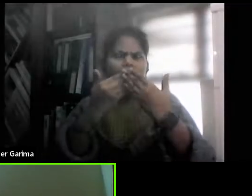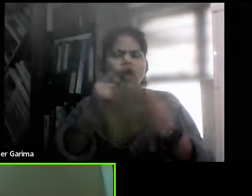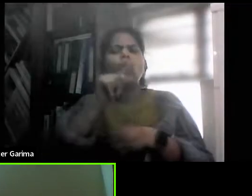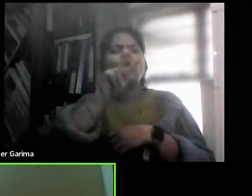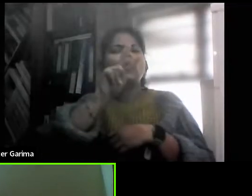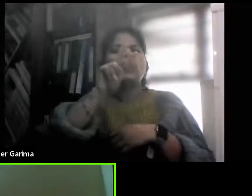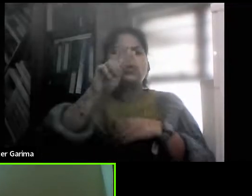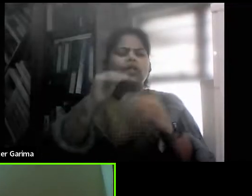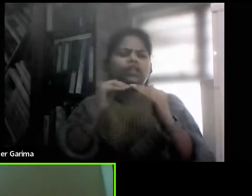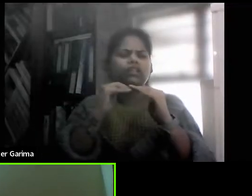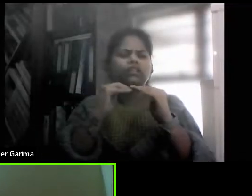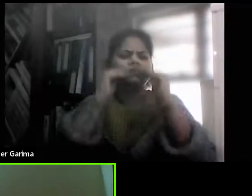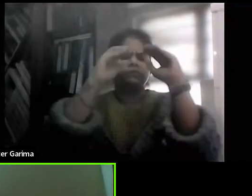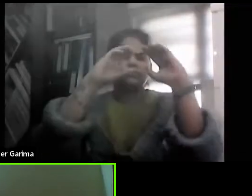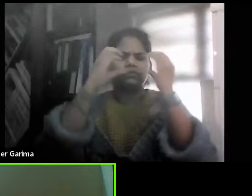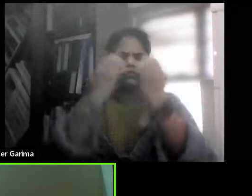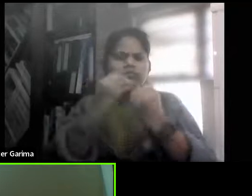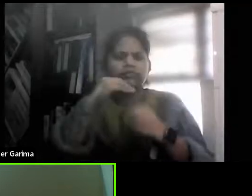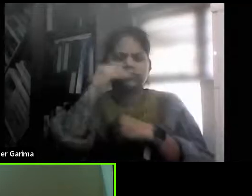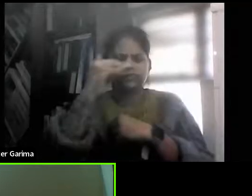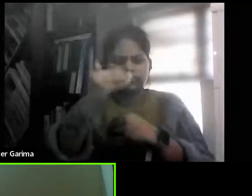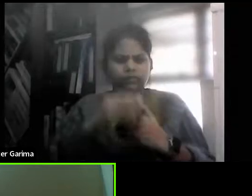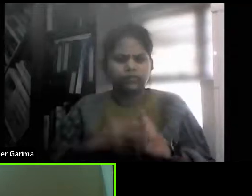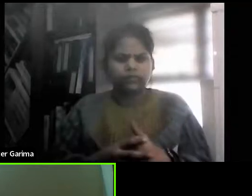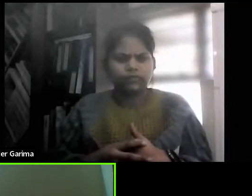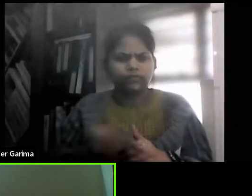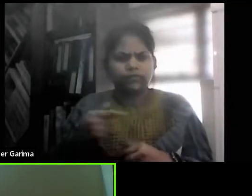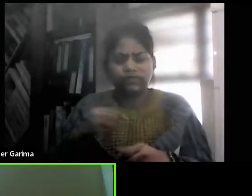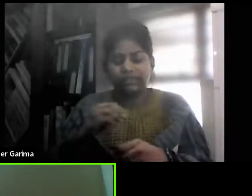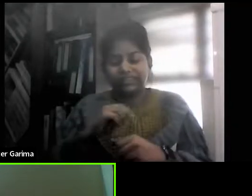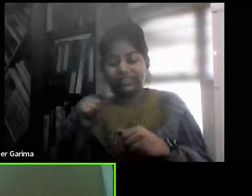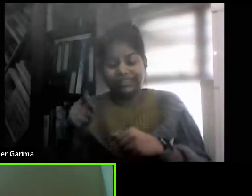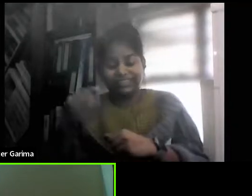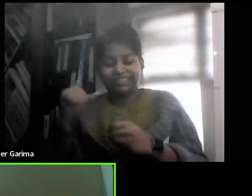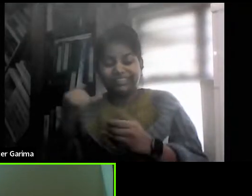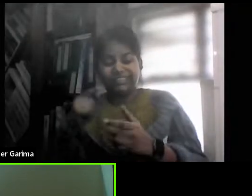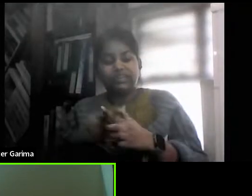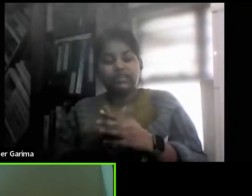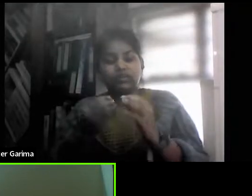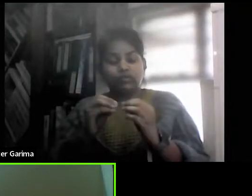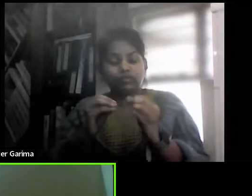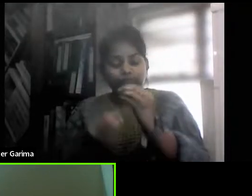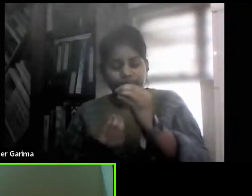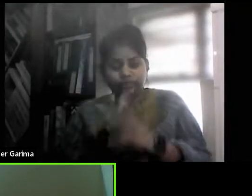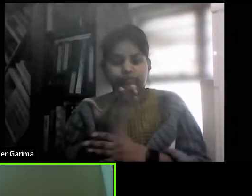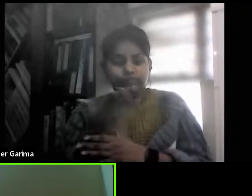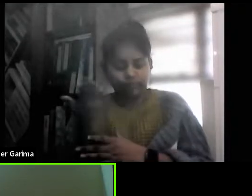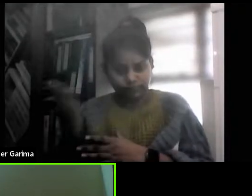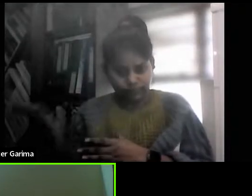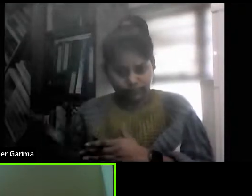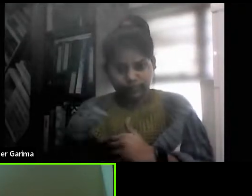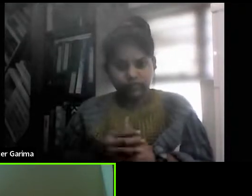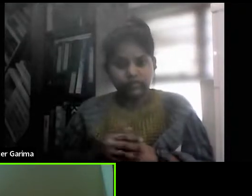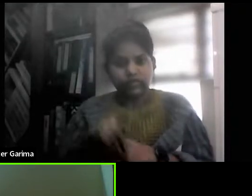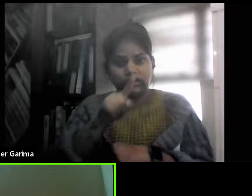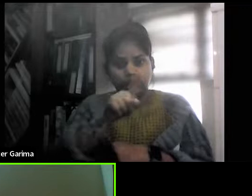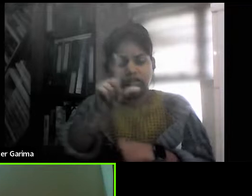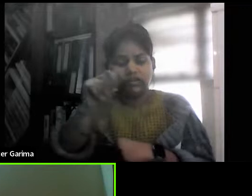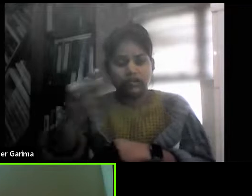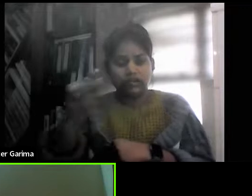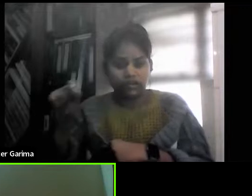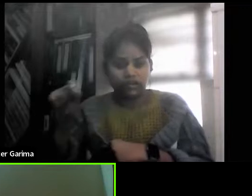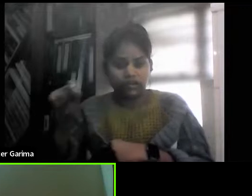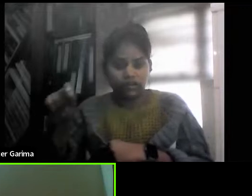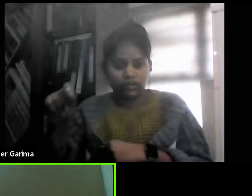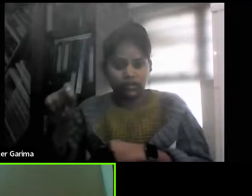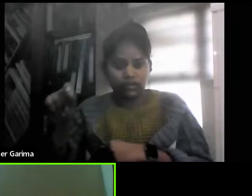200 vacancies has to be created based on backlog vacancies, and 100 vacancies have to be created for degree lecturers,